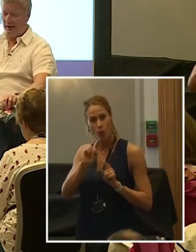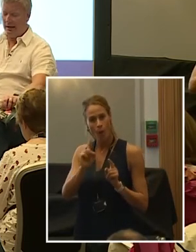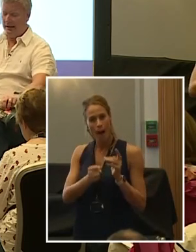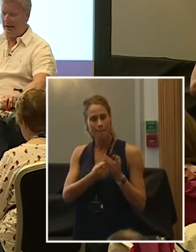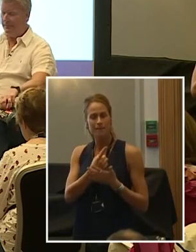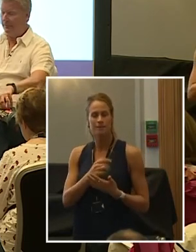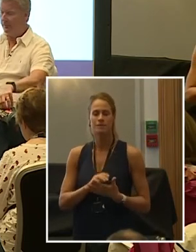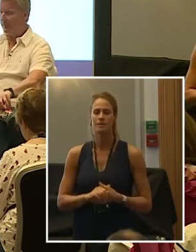the surgery,